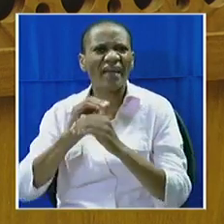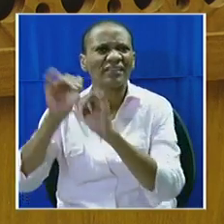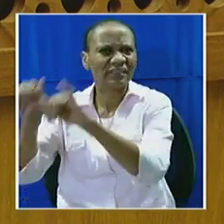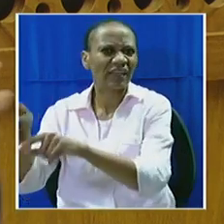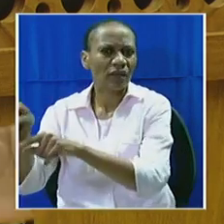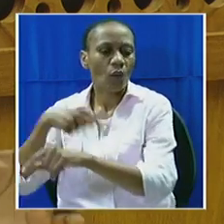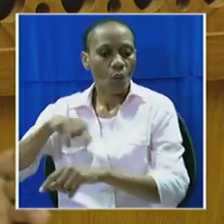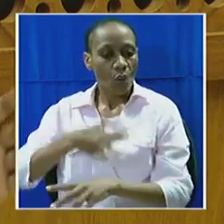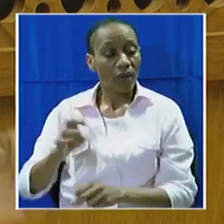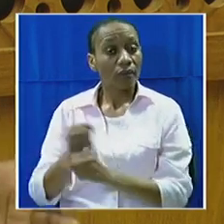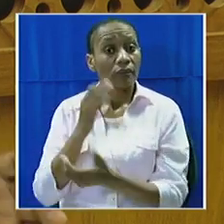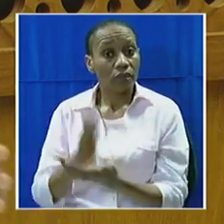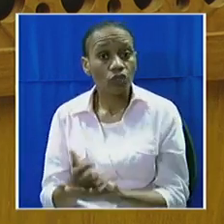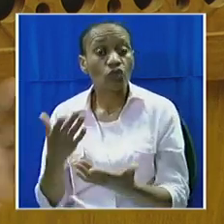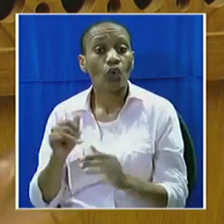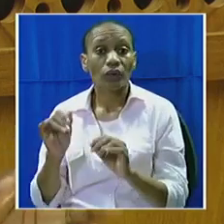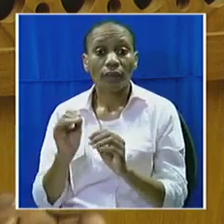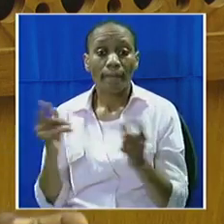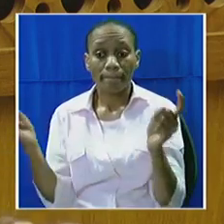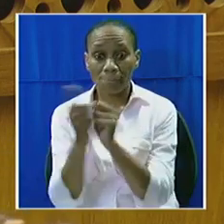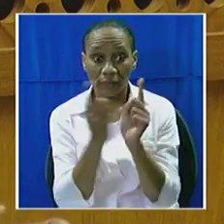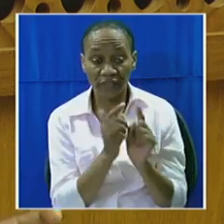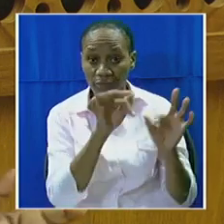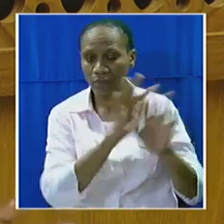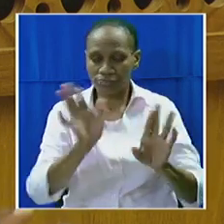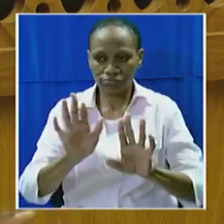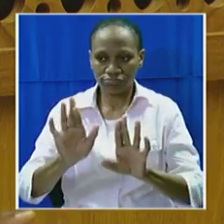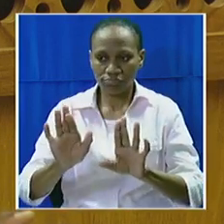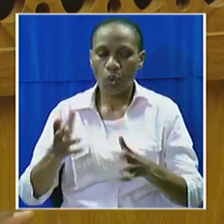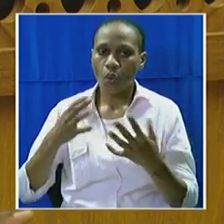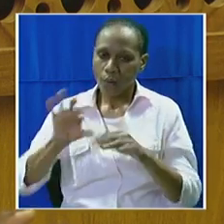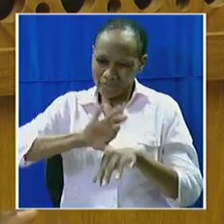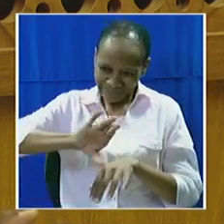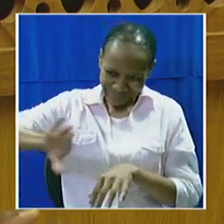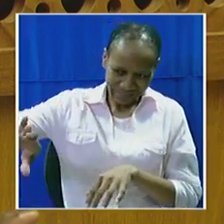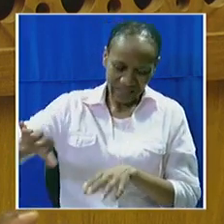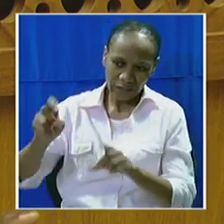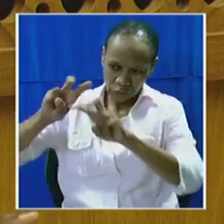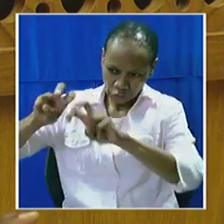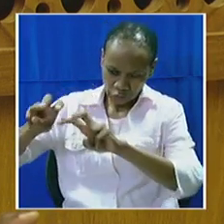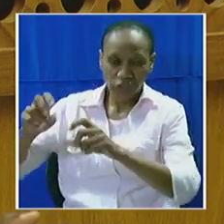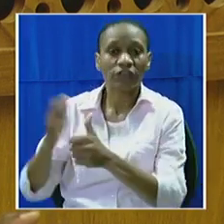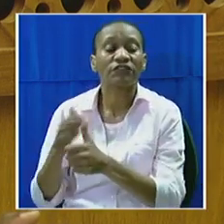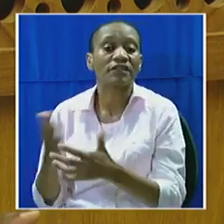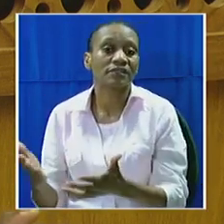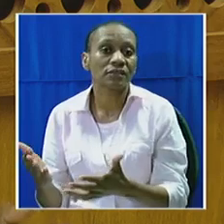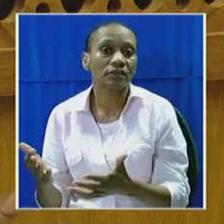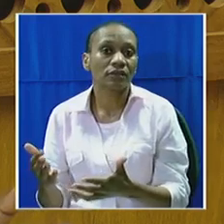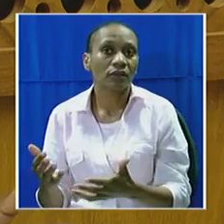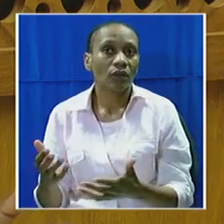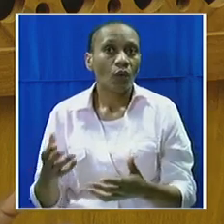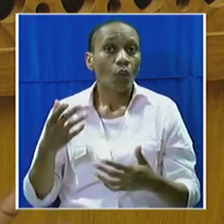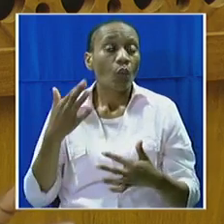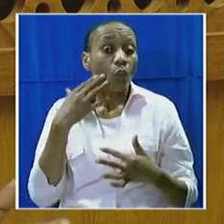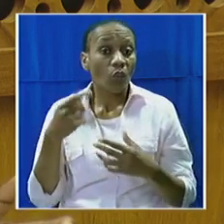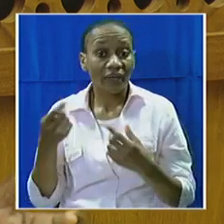were groups sharing dormitories, they'll be together. If not, they'll be separate. We are going to be making those details to be known